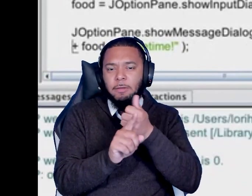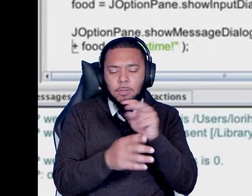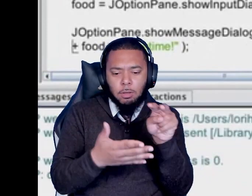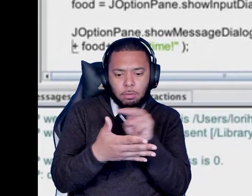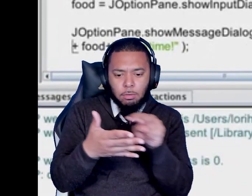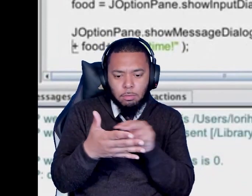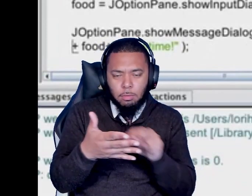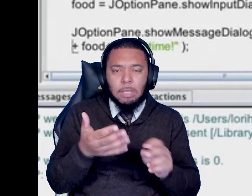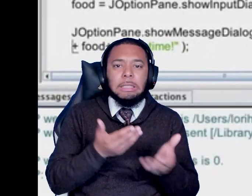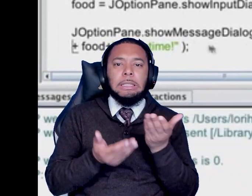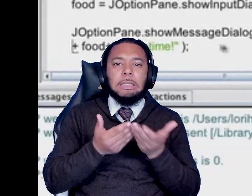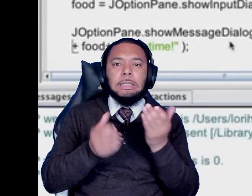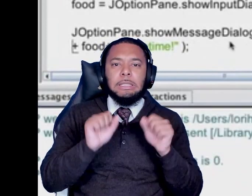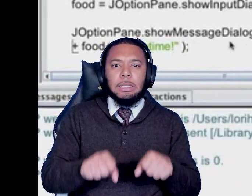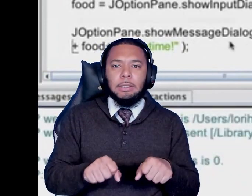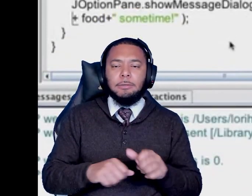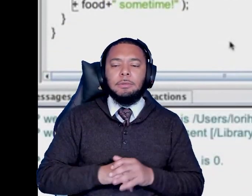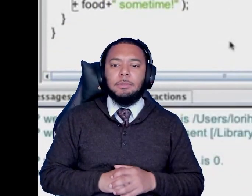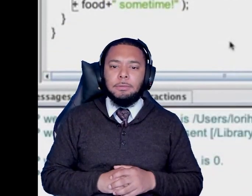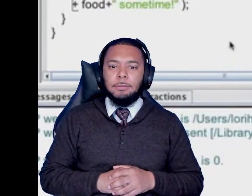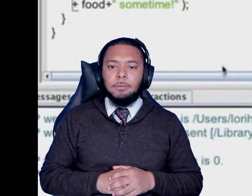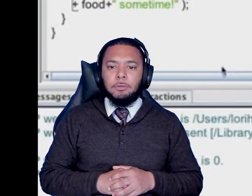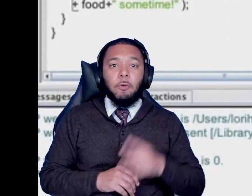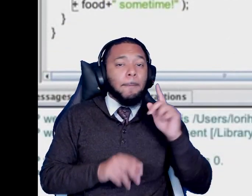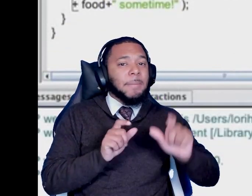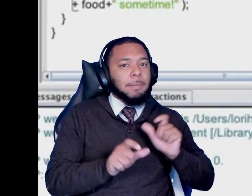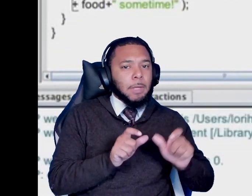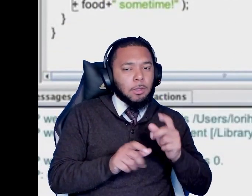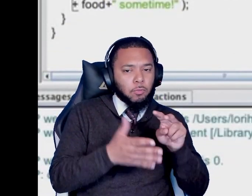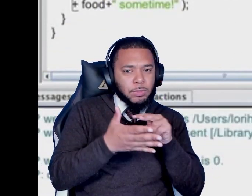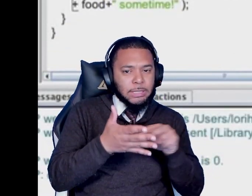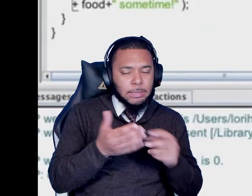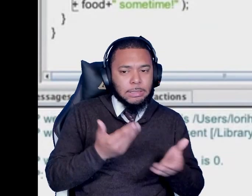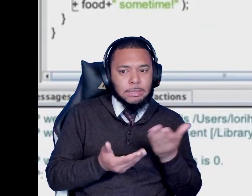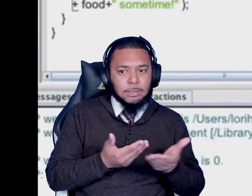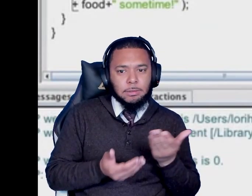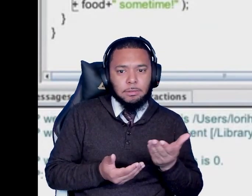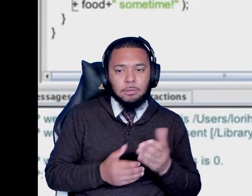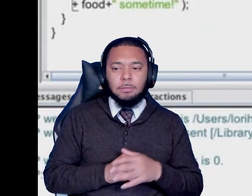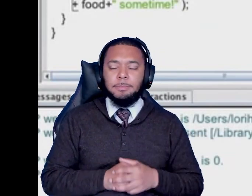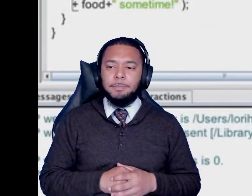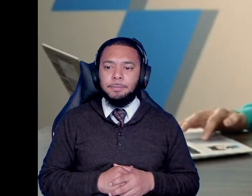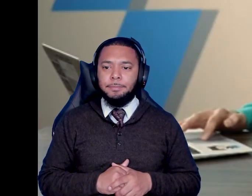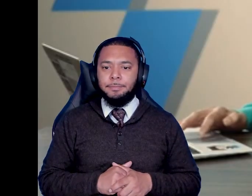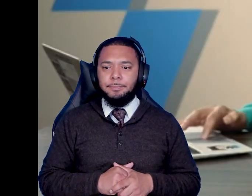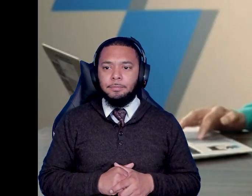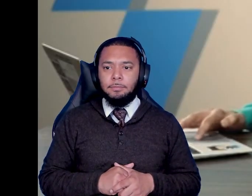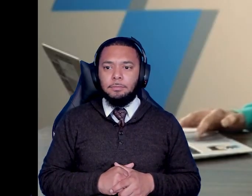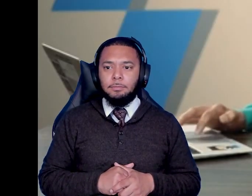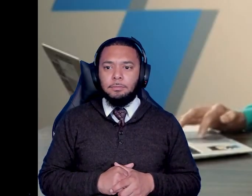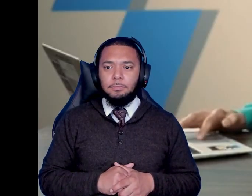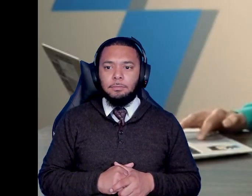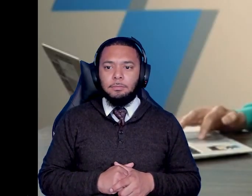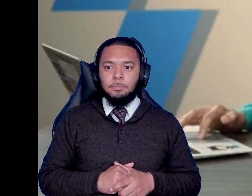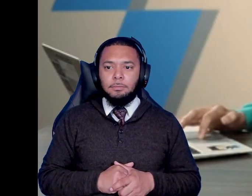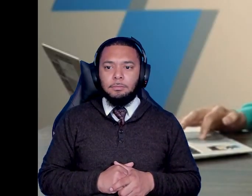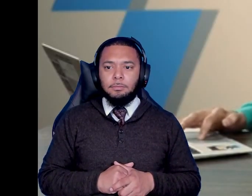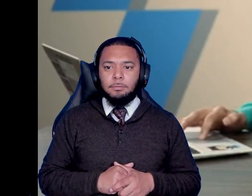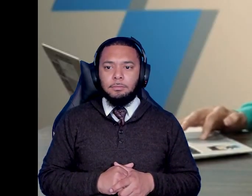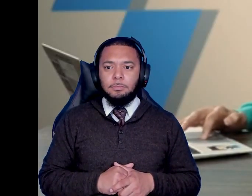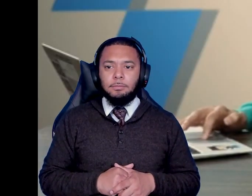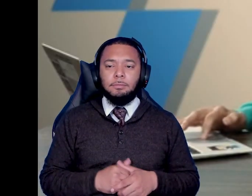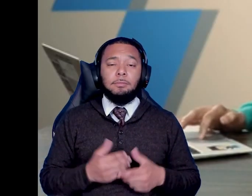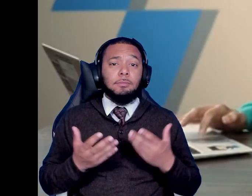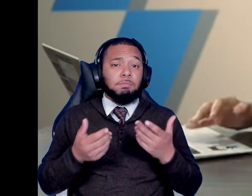the screen, and if you'd like to see it all together so that you don't have to run off the page. So